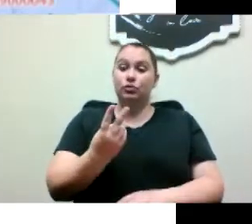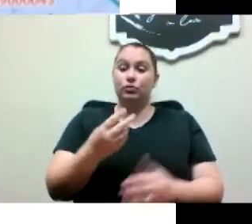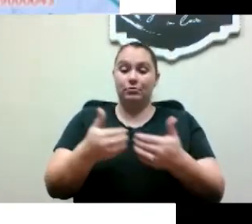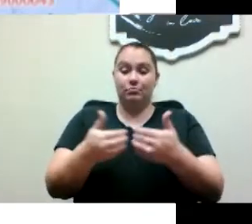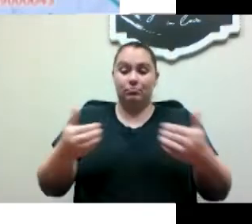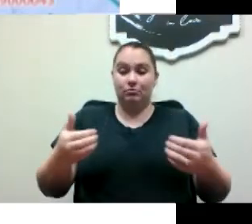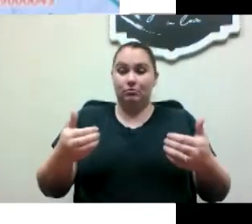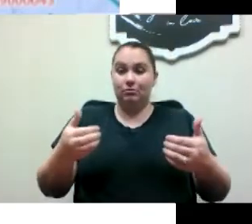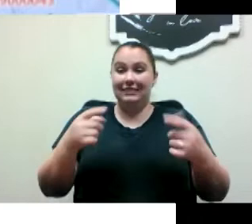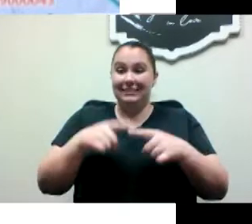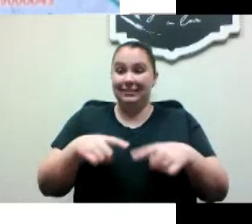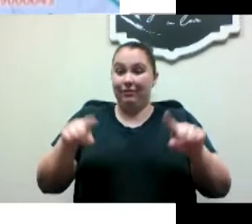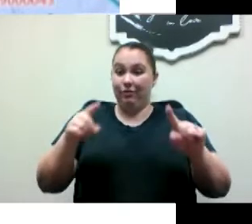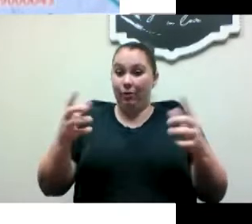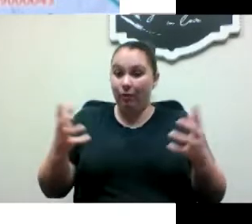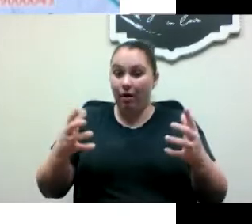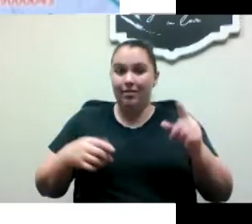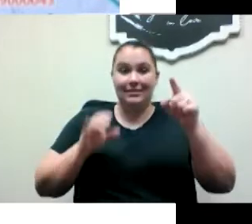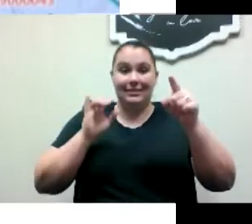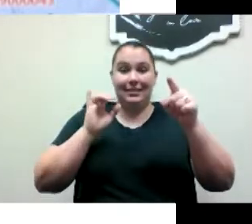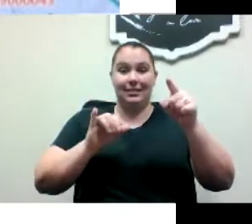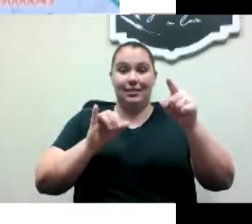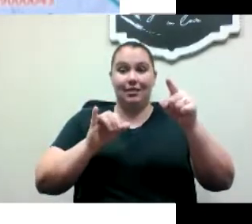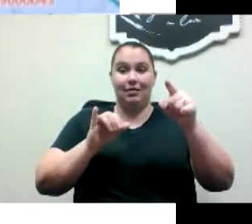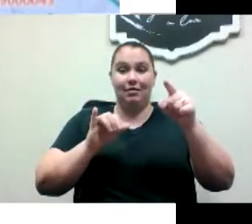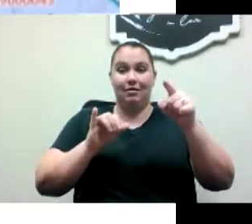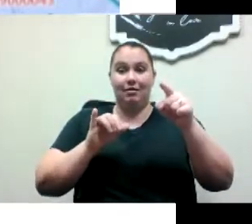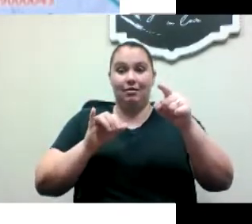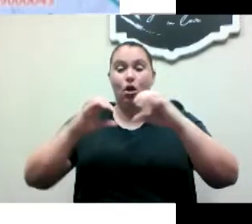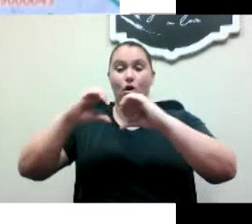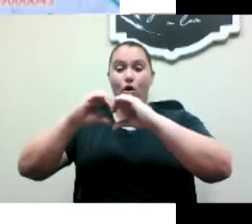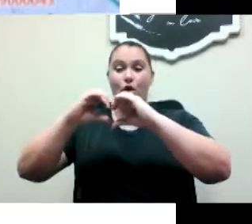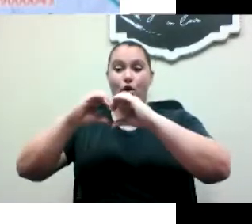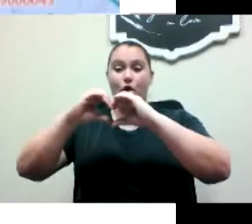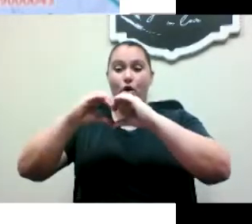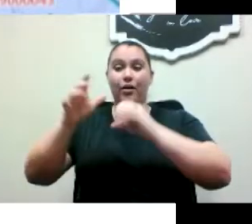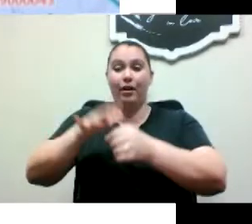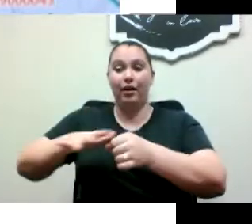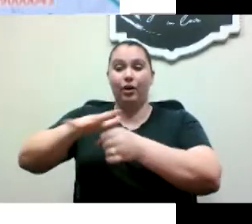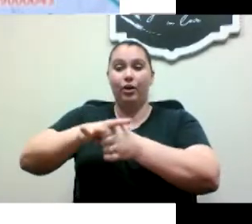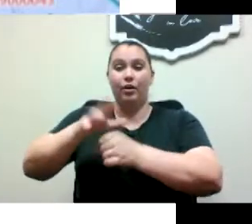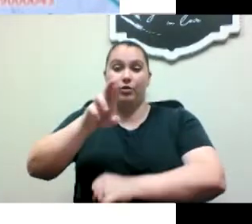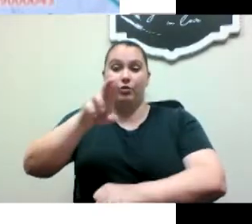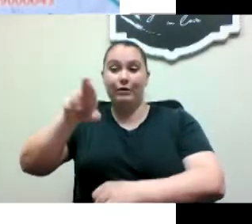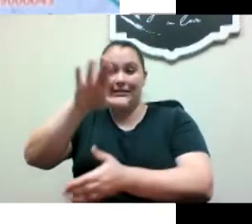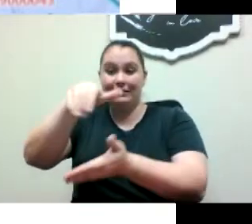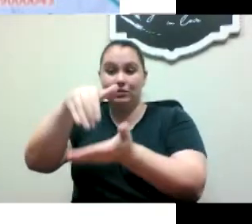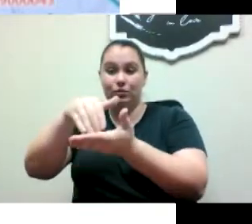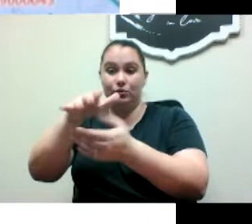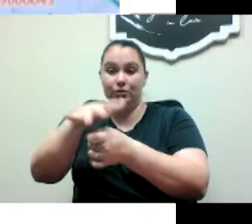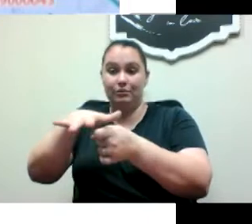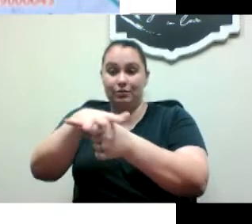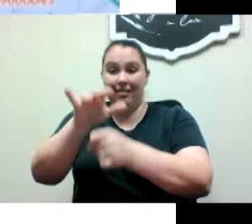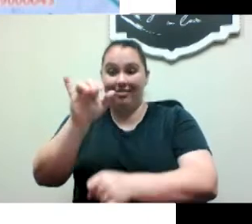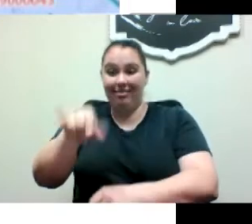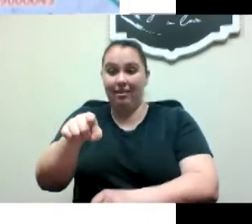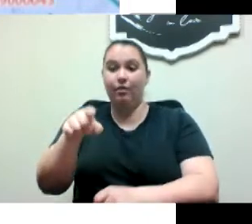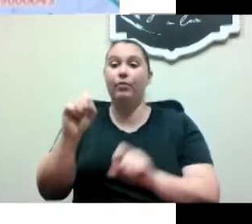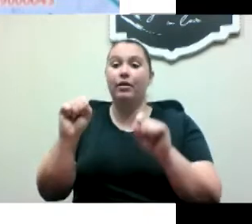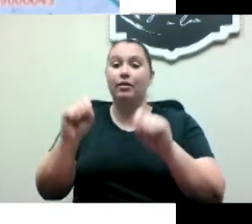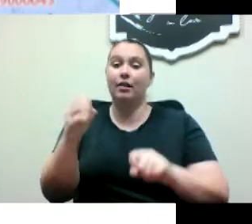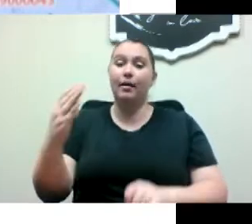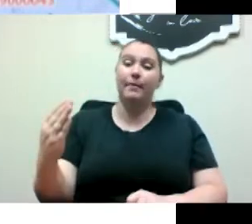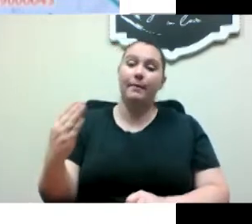election precincts is that little squared off heart area you see up just kind of the right central, which we could put back